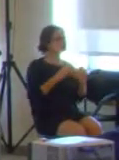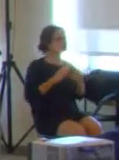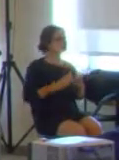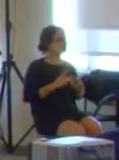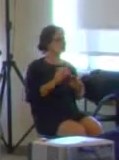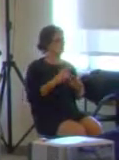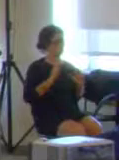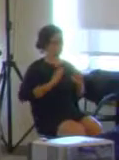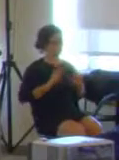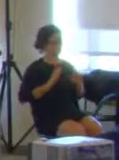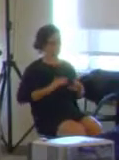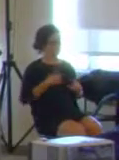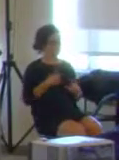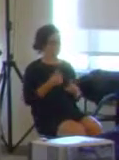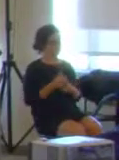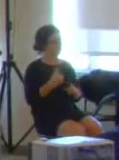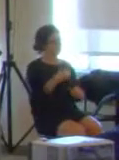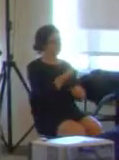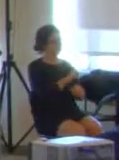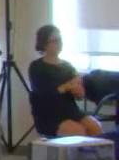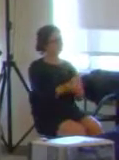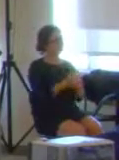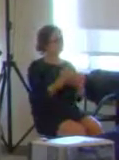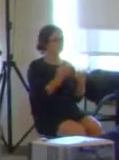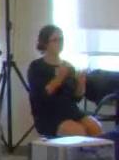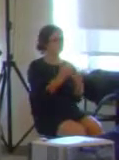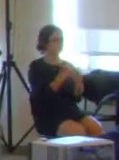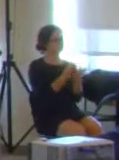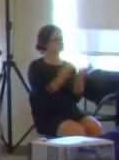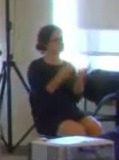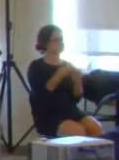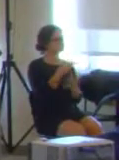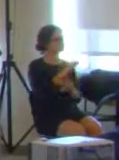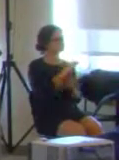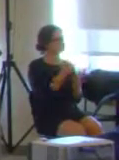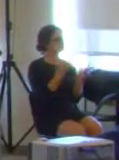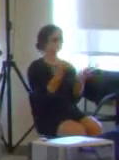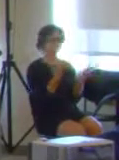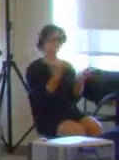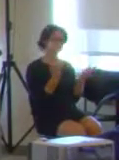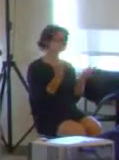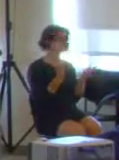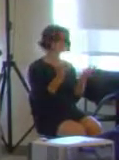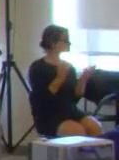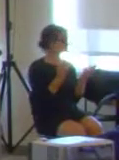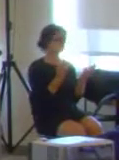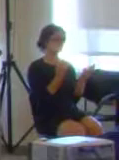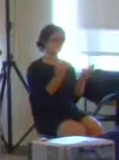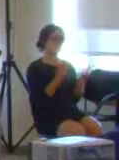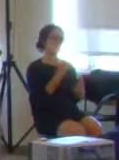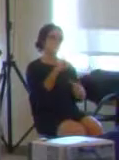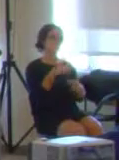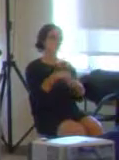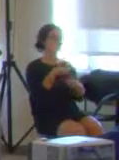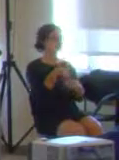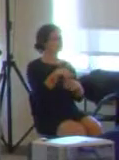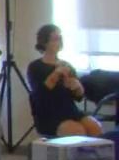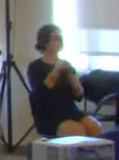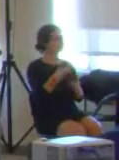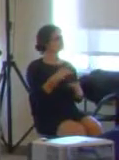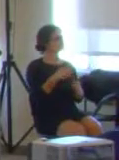the authority to choose from a range of options and to participate in all decisions. So choice